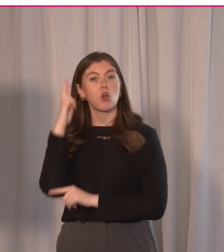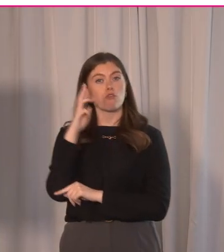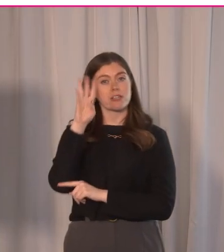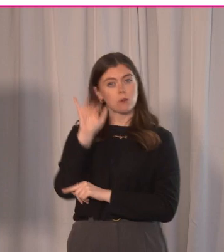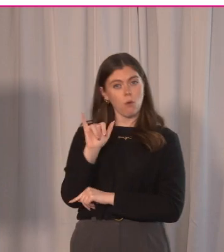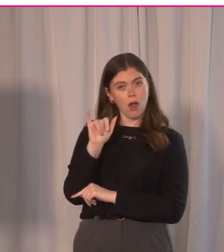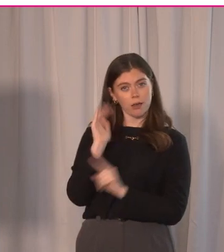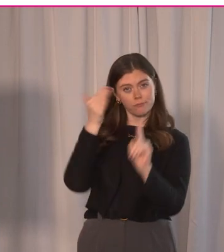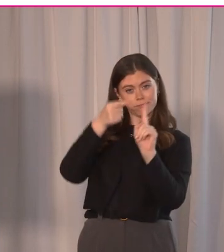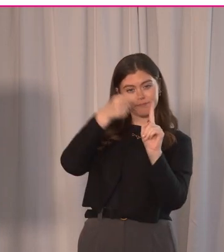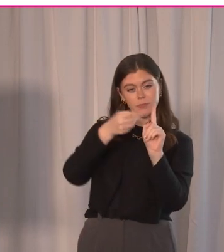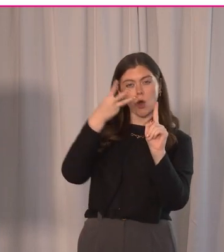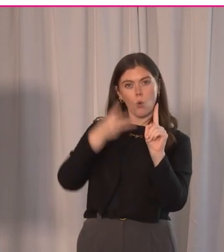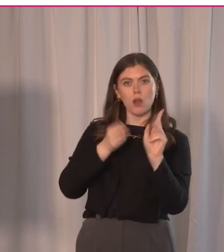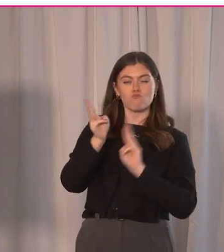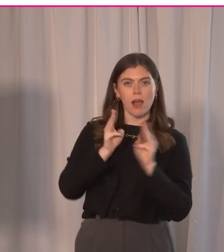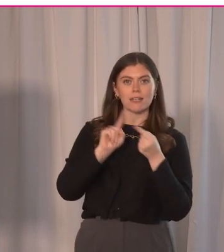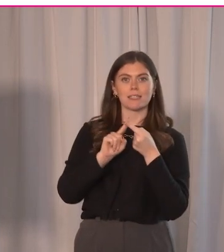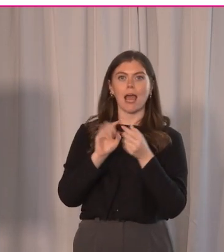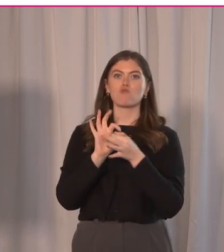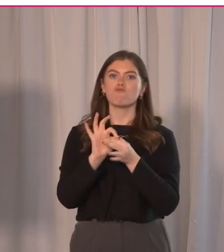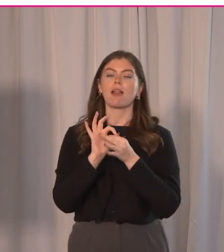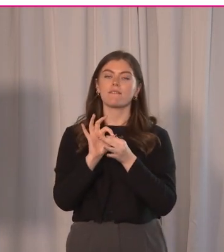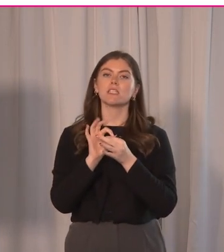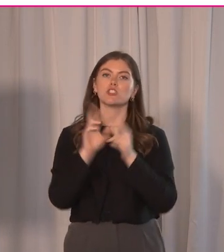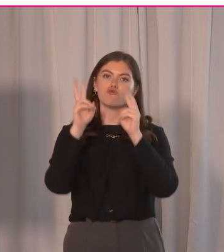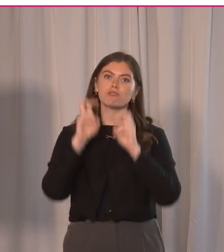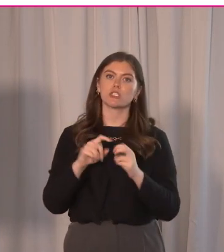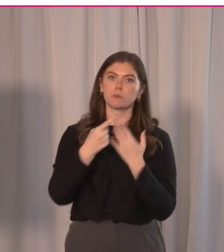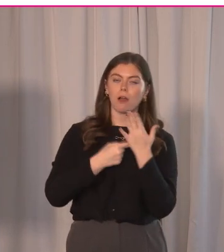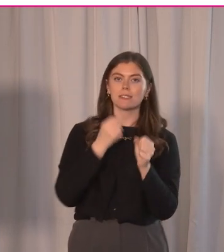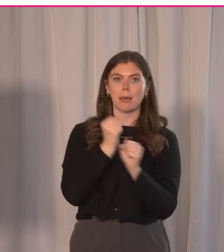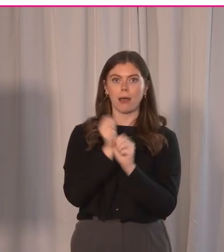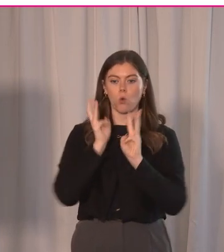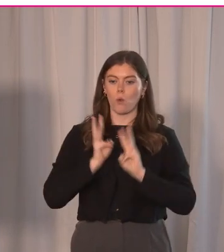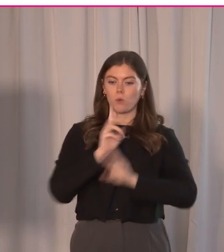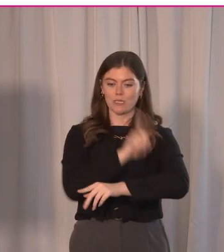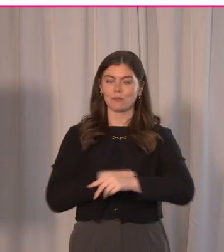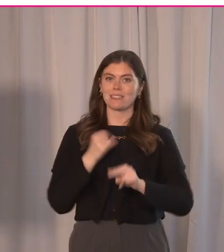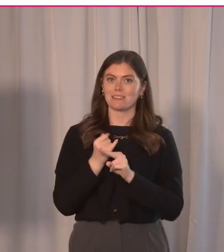and practice relevant research findings on service and support needs of women with disabilities in maternity services.